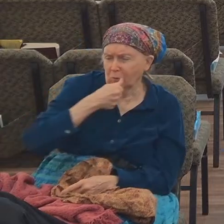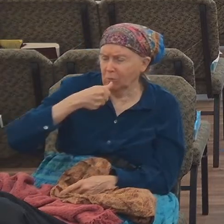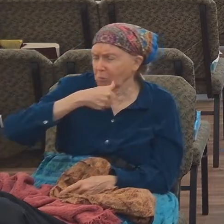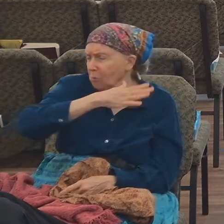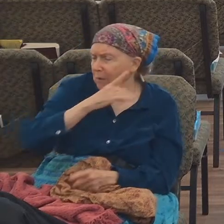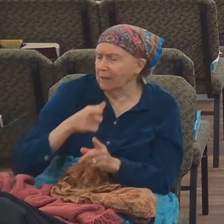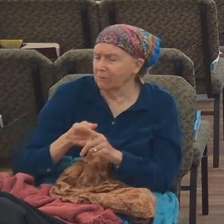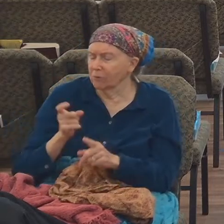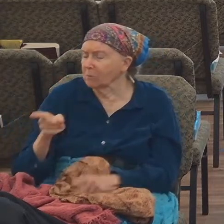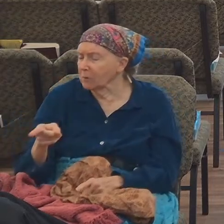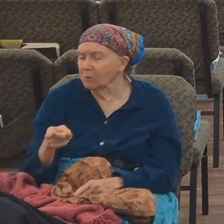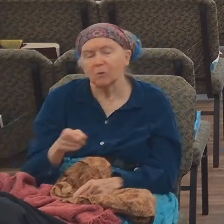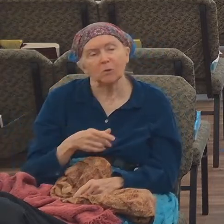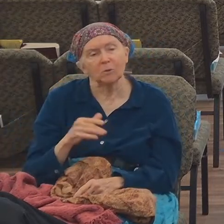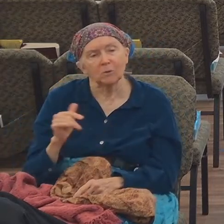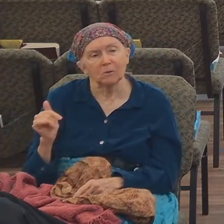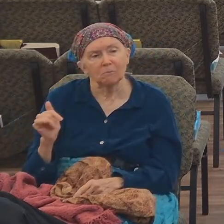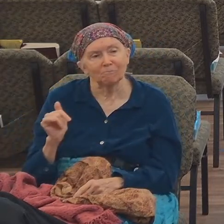Why would he use that word?